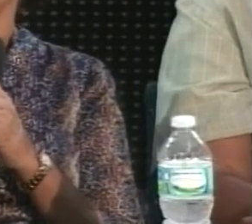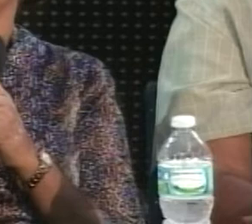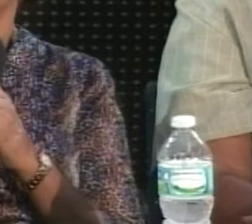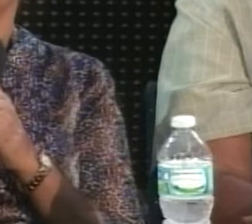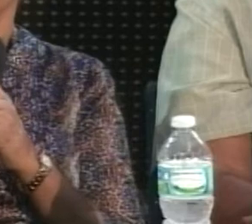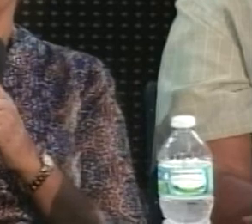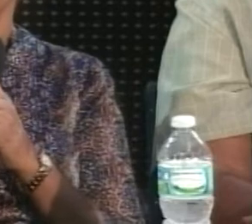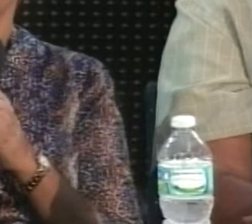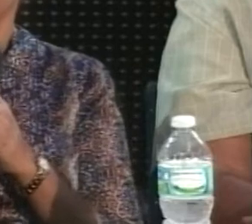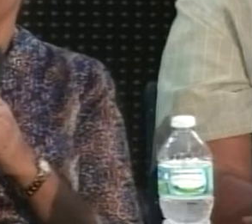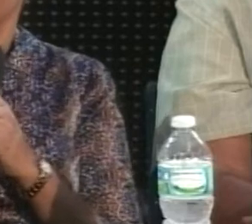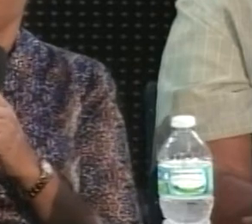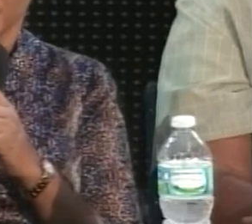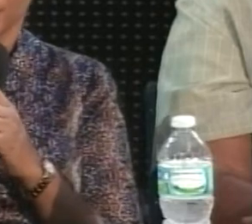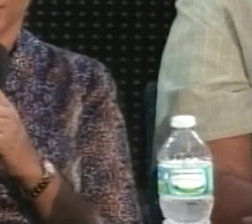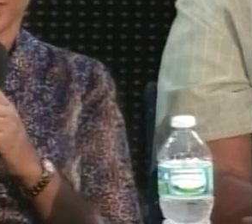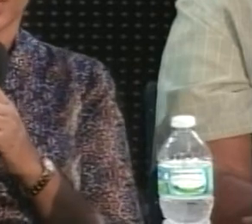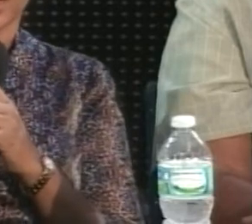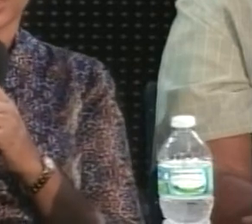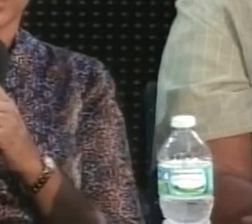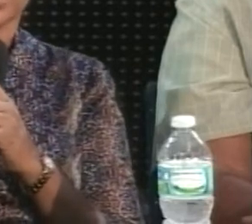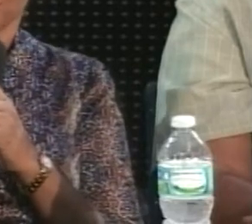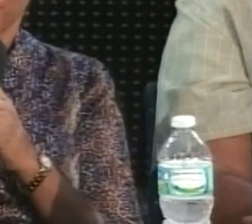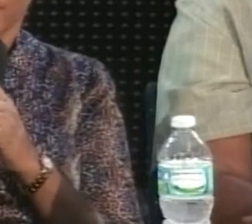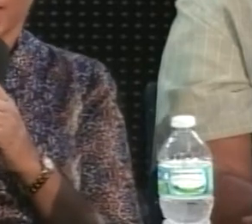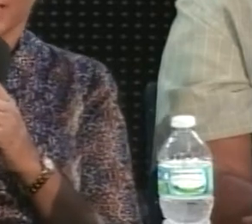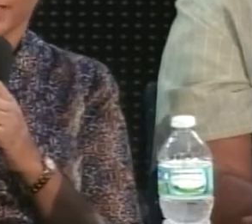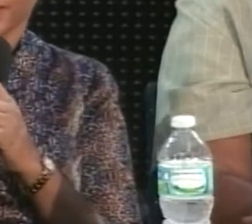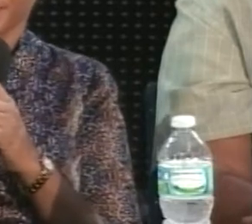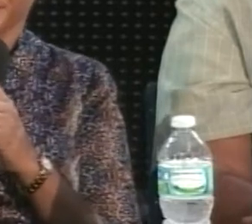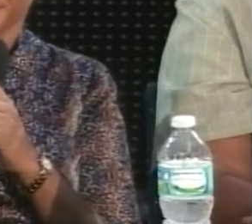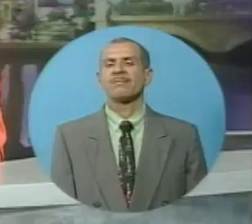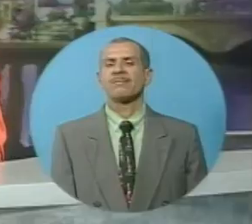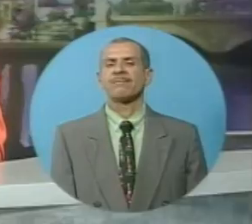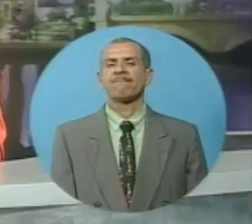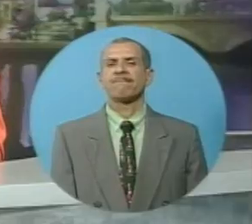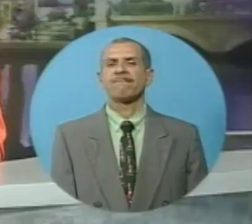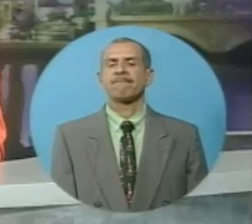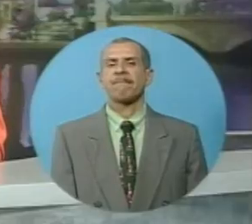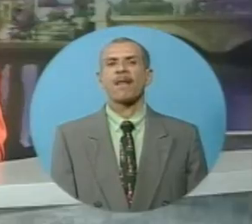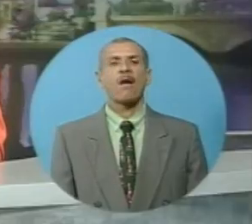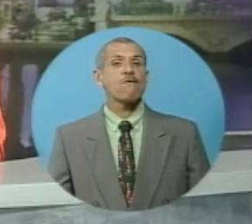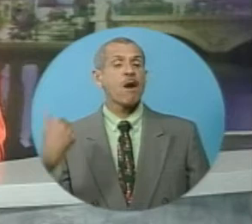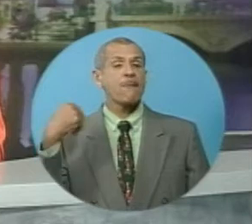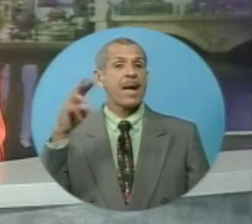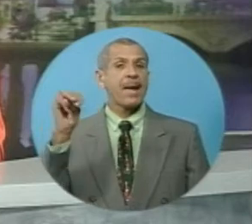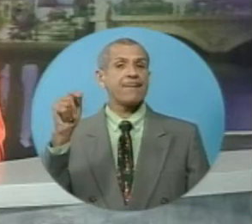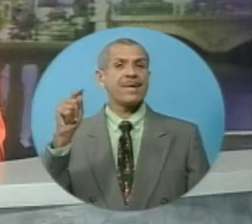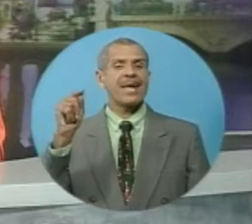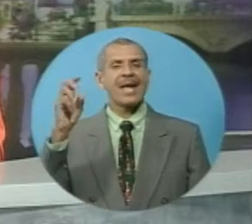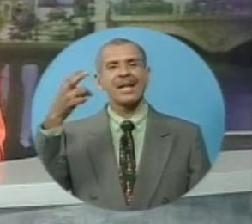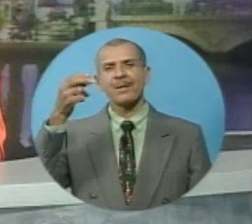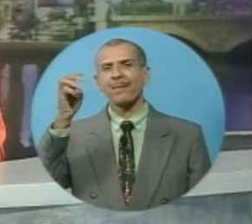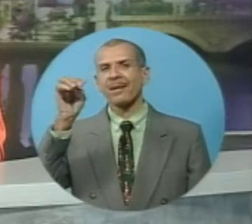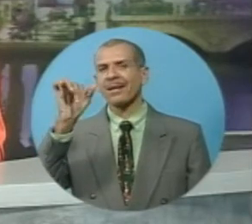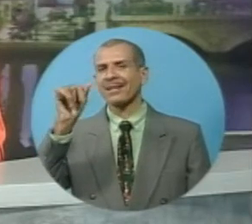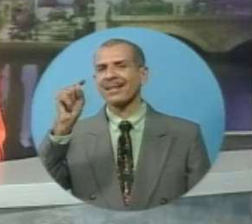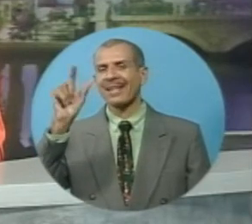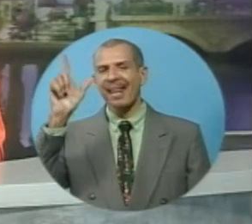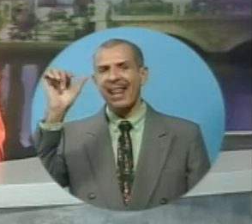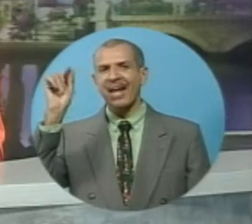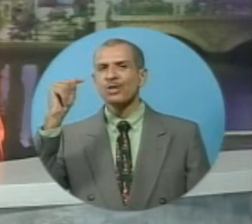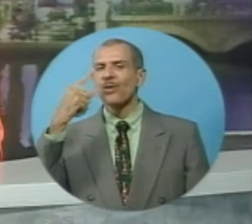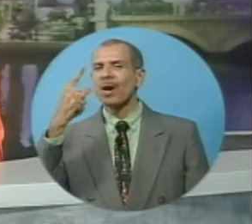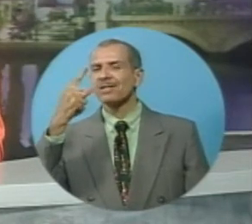almost 100% of the time to criminality. Former MP Hamilton Lashley wants the section of